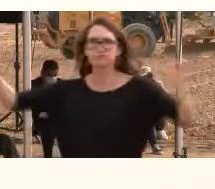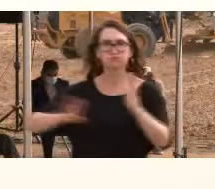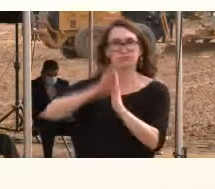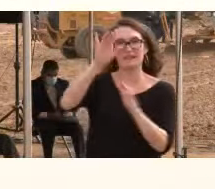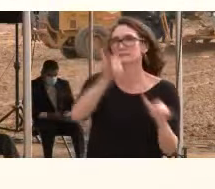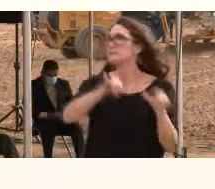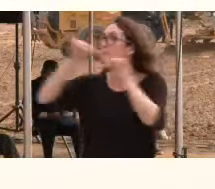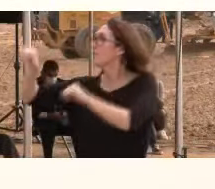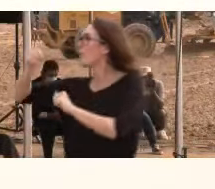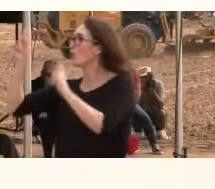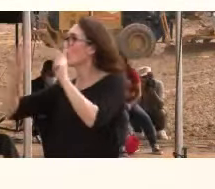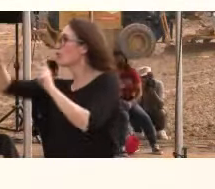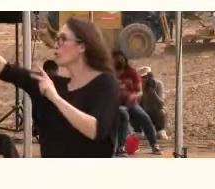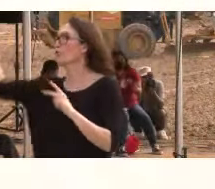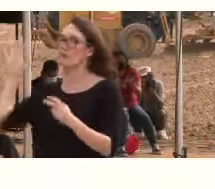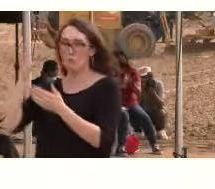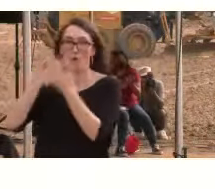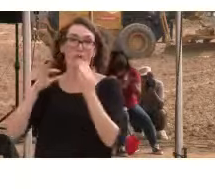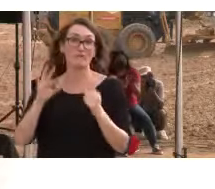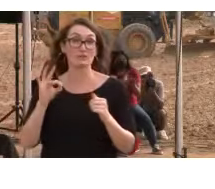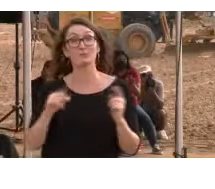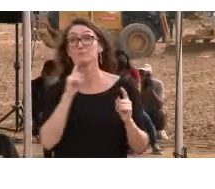prosper as well. Thank you.